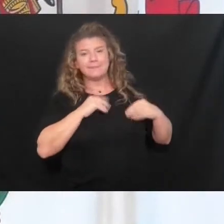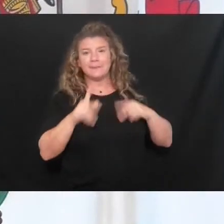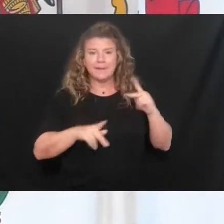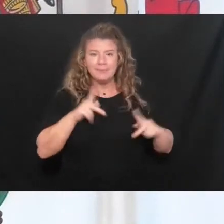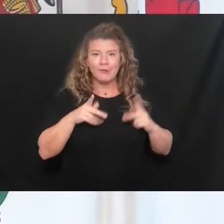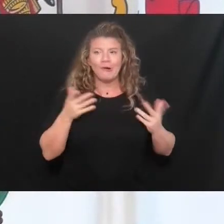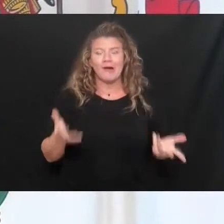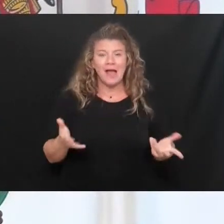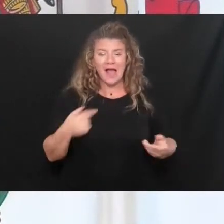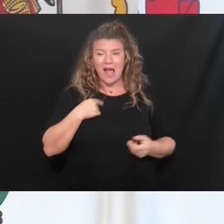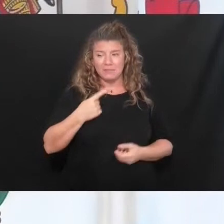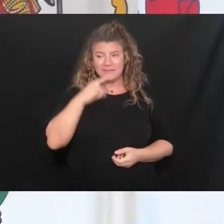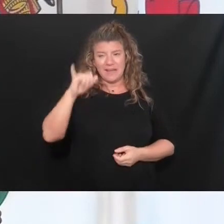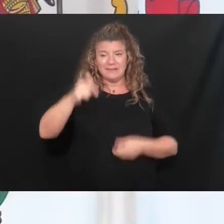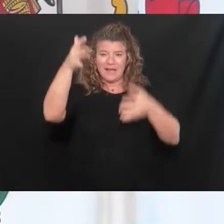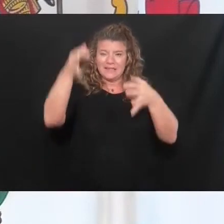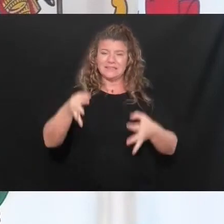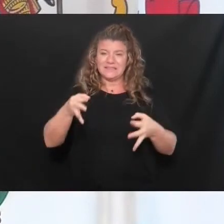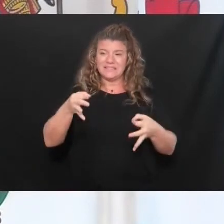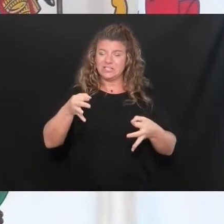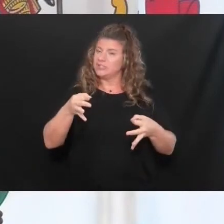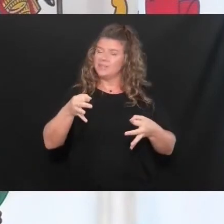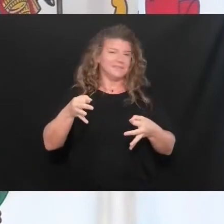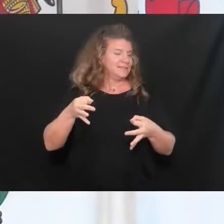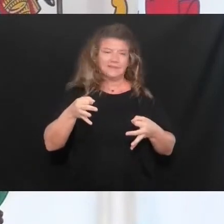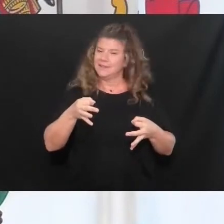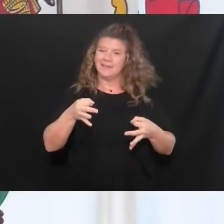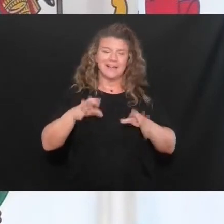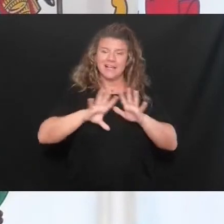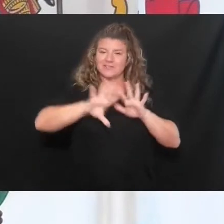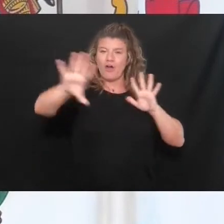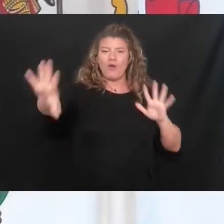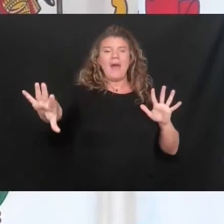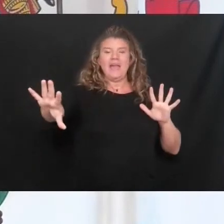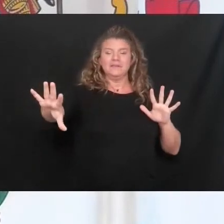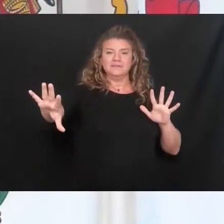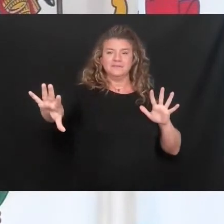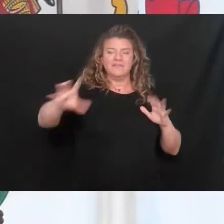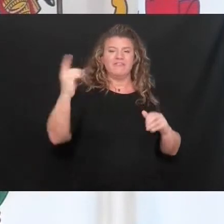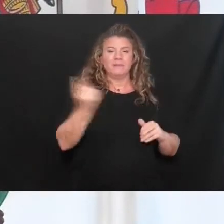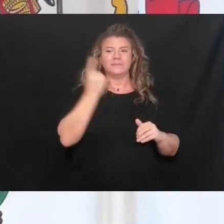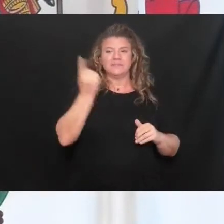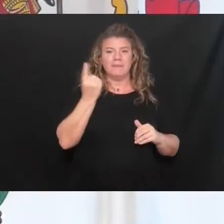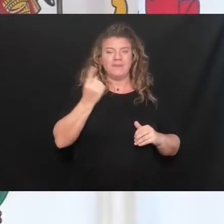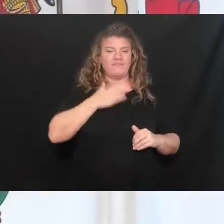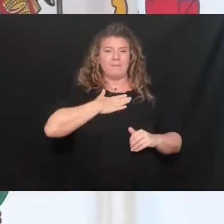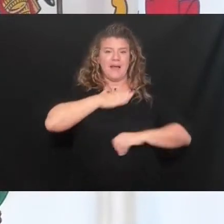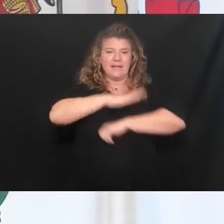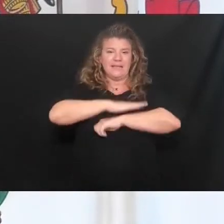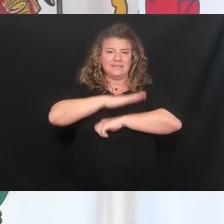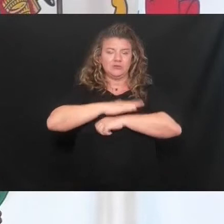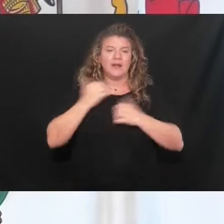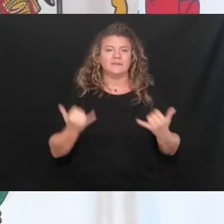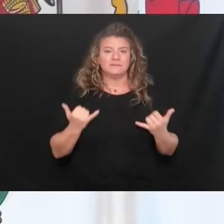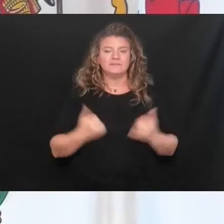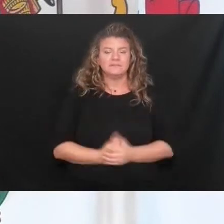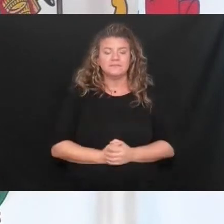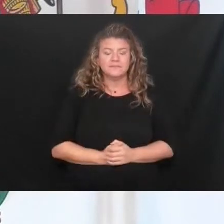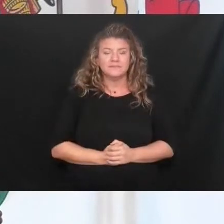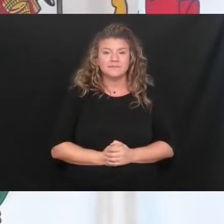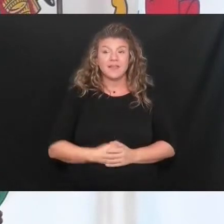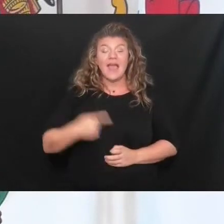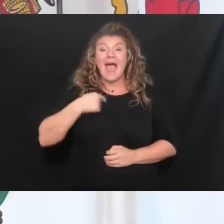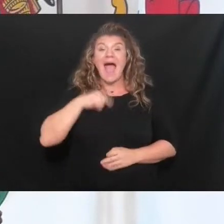say that decision is a long ways from something that should come to my desk today.